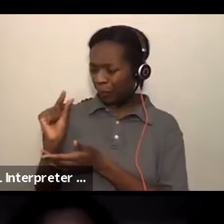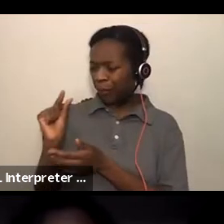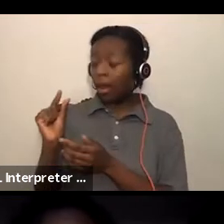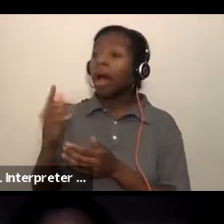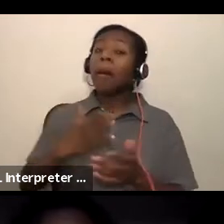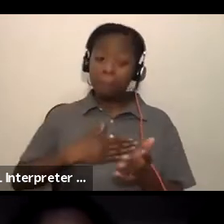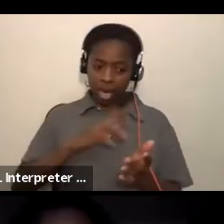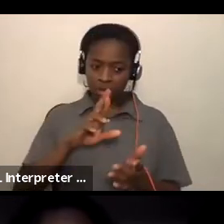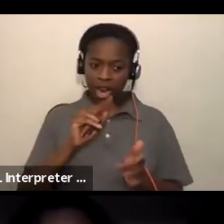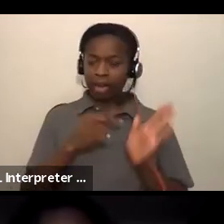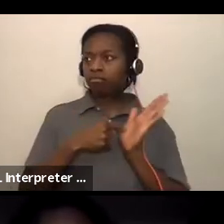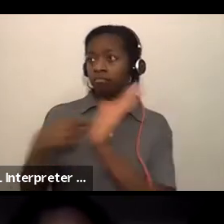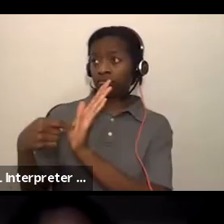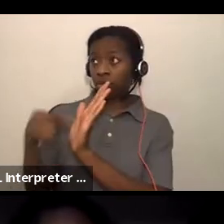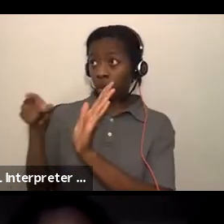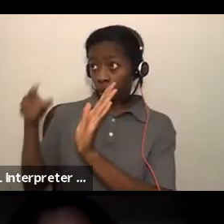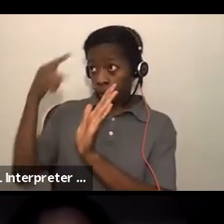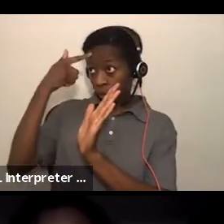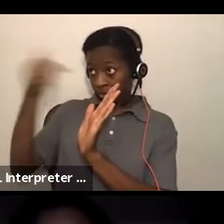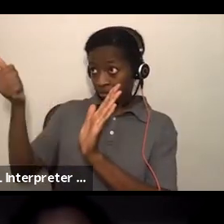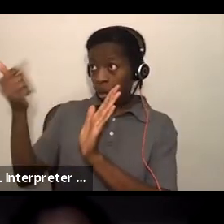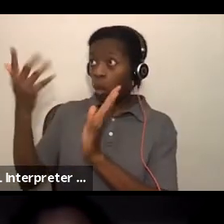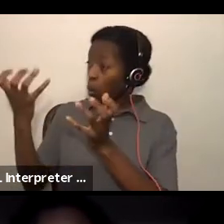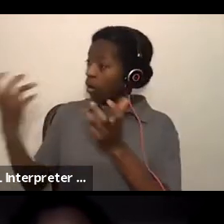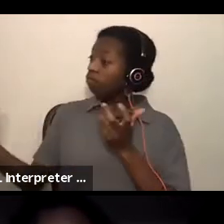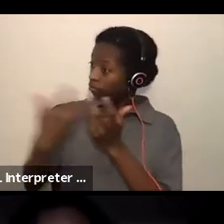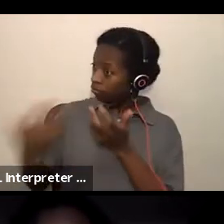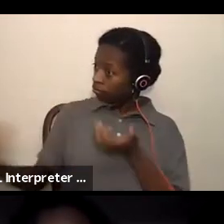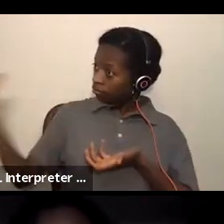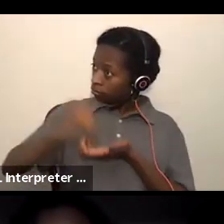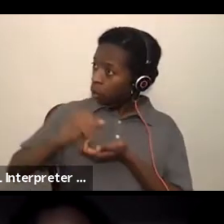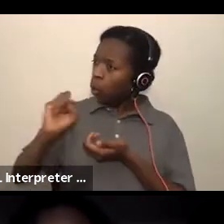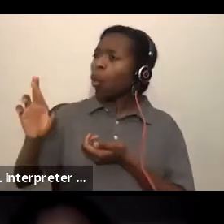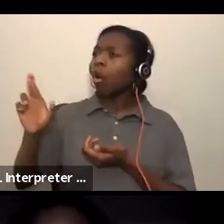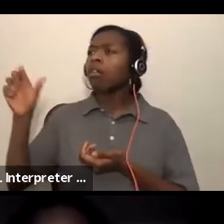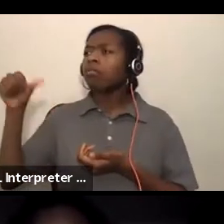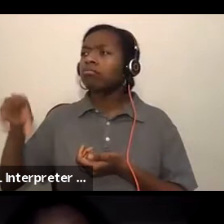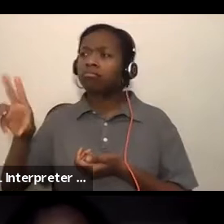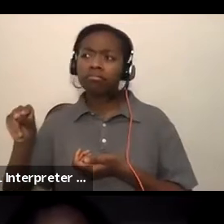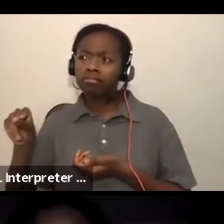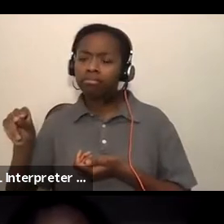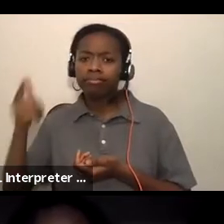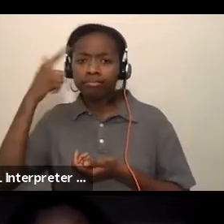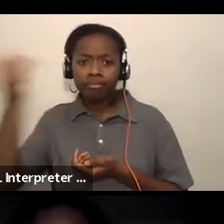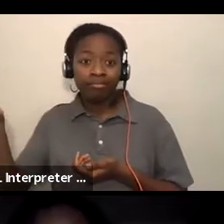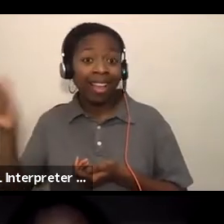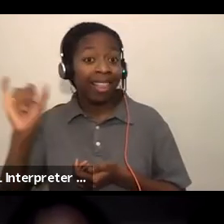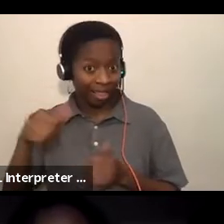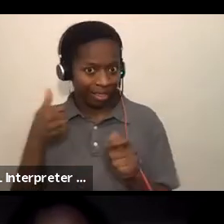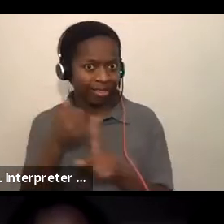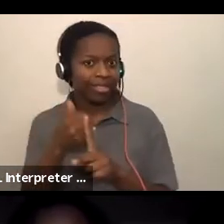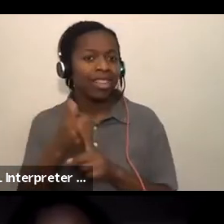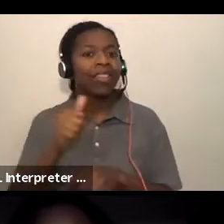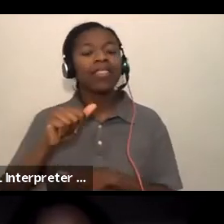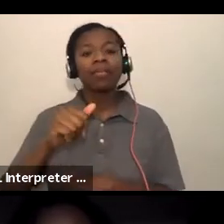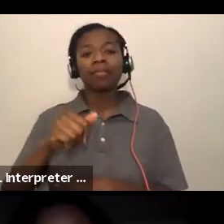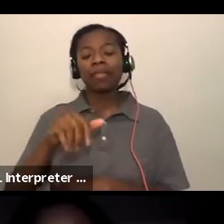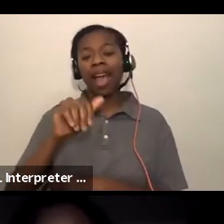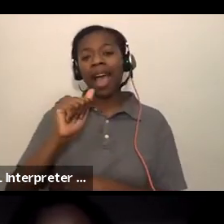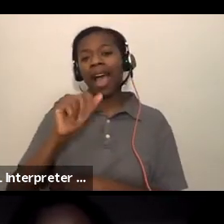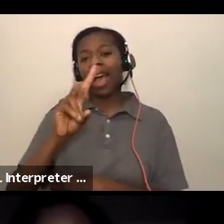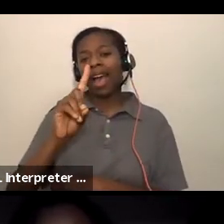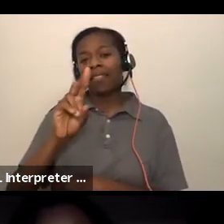then you decide if you want to work with me or not. I mean, that's really advocating for yourself and learning, you know, that, hey, I have all this experience and skill. I